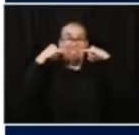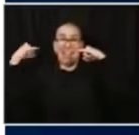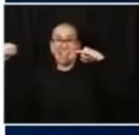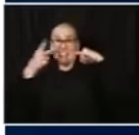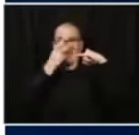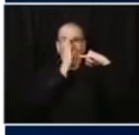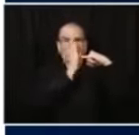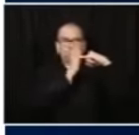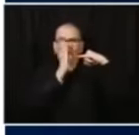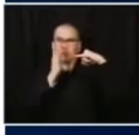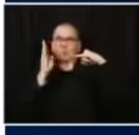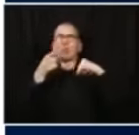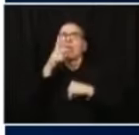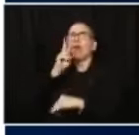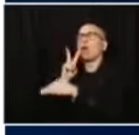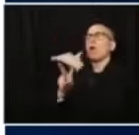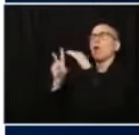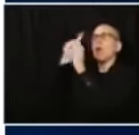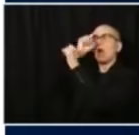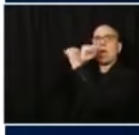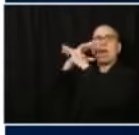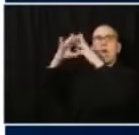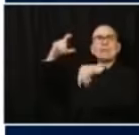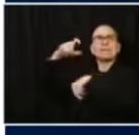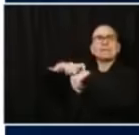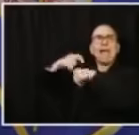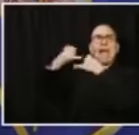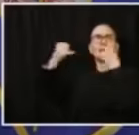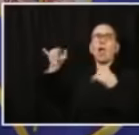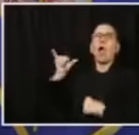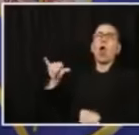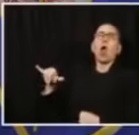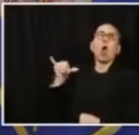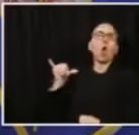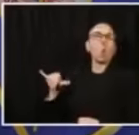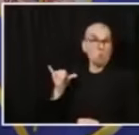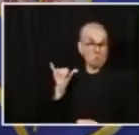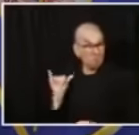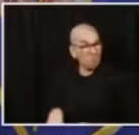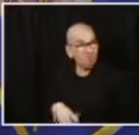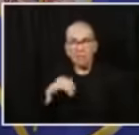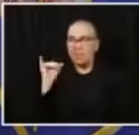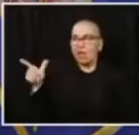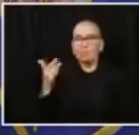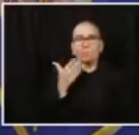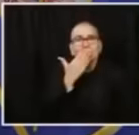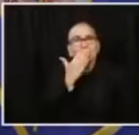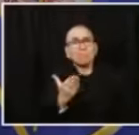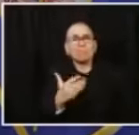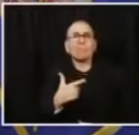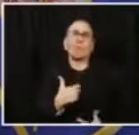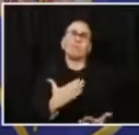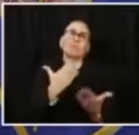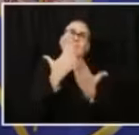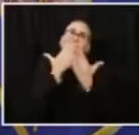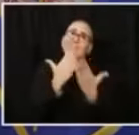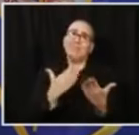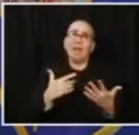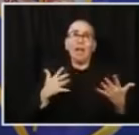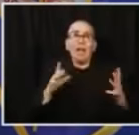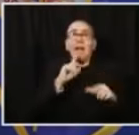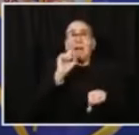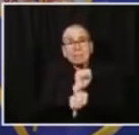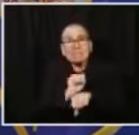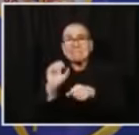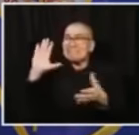in terms of vaccination. So we're really excited. We're grateful for the fact that we're at this place. So we want you